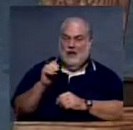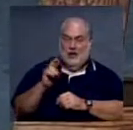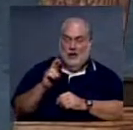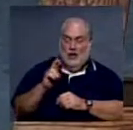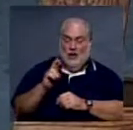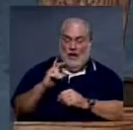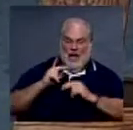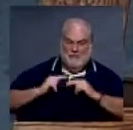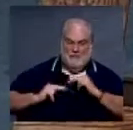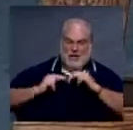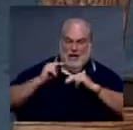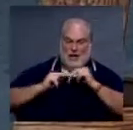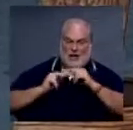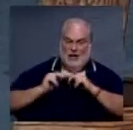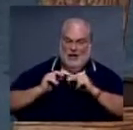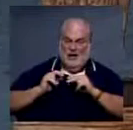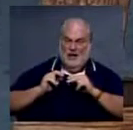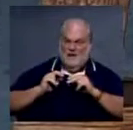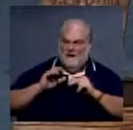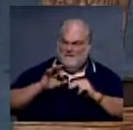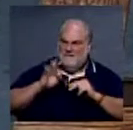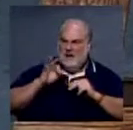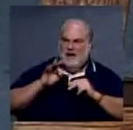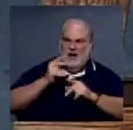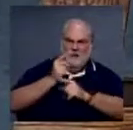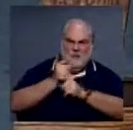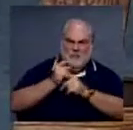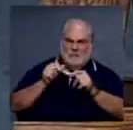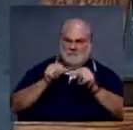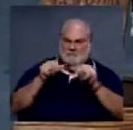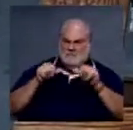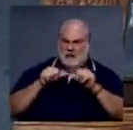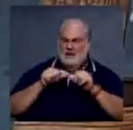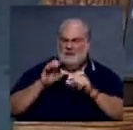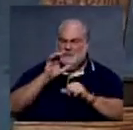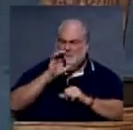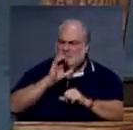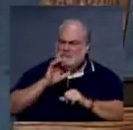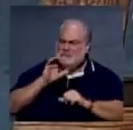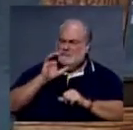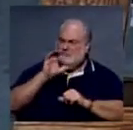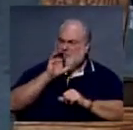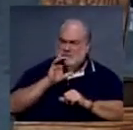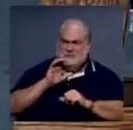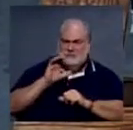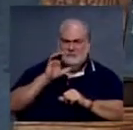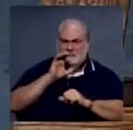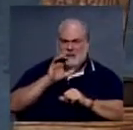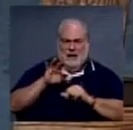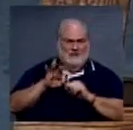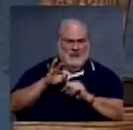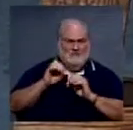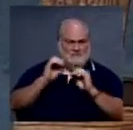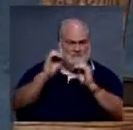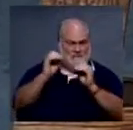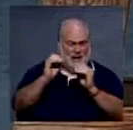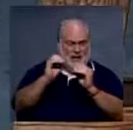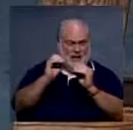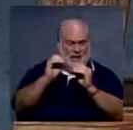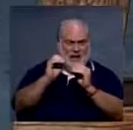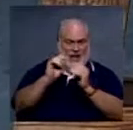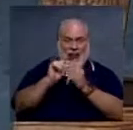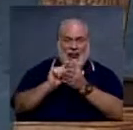being. 2.5 years, we looked at several different facilities in the downtown area, and we stumbled upon this building